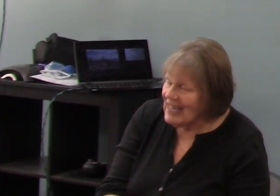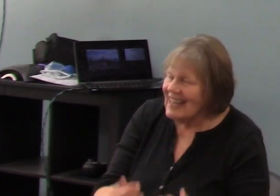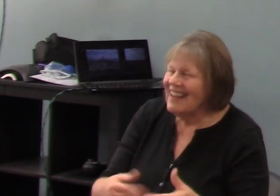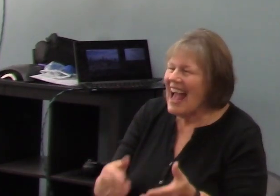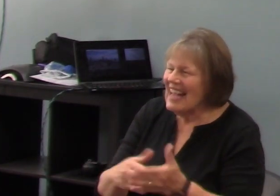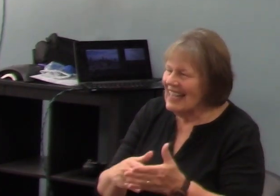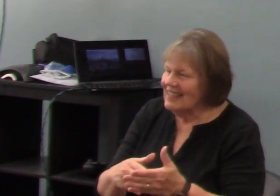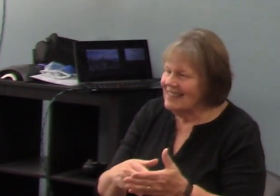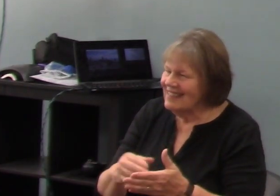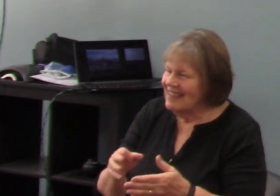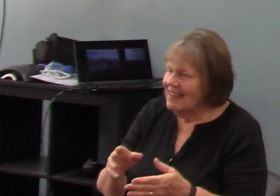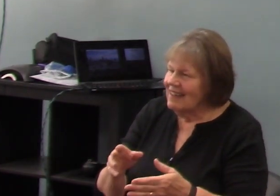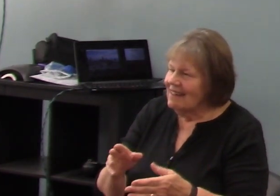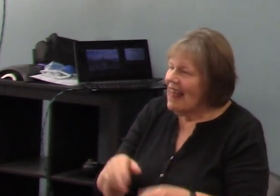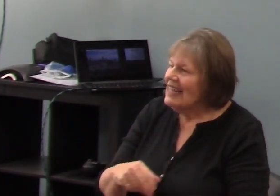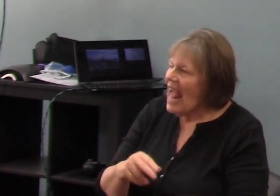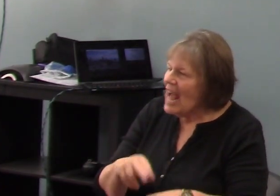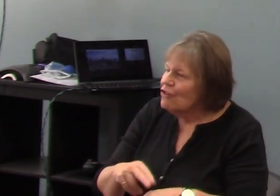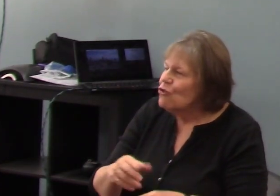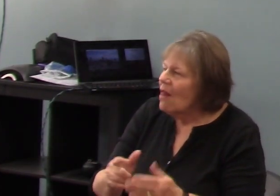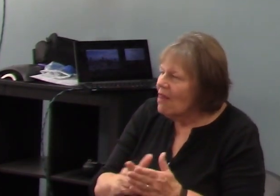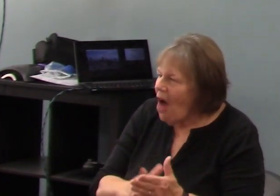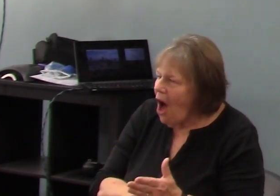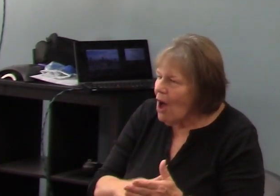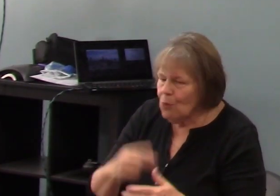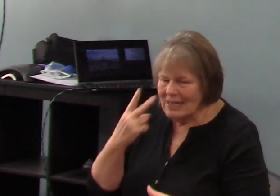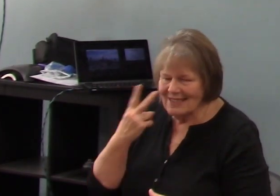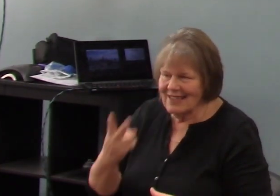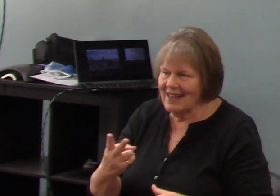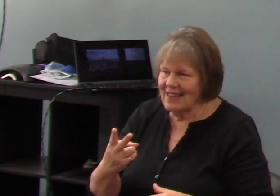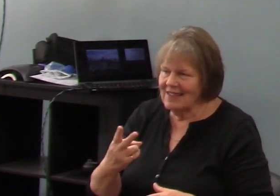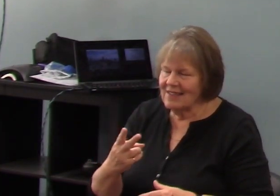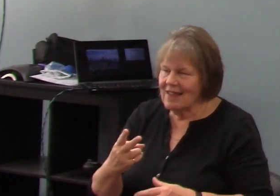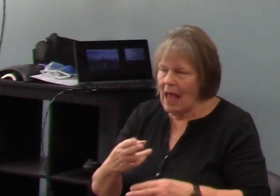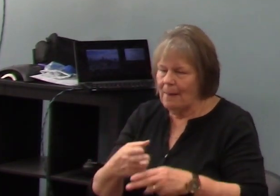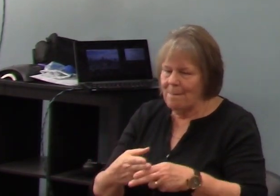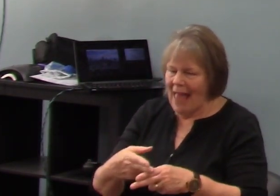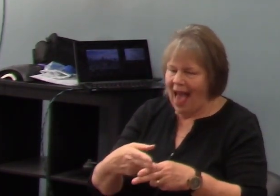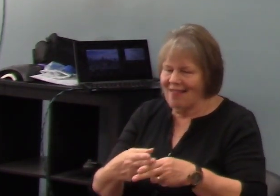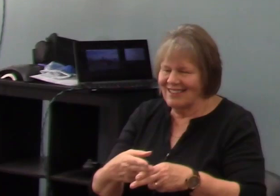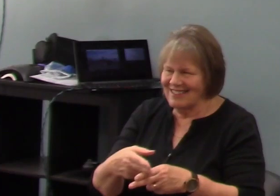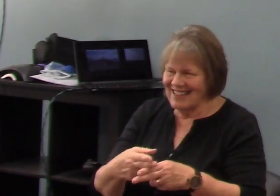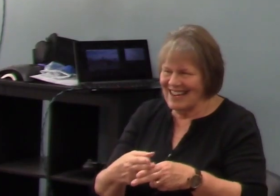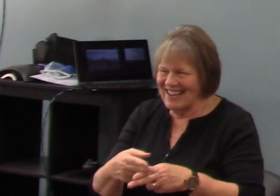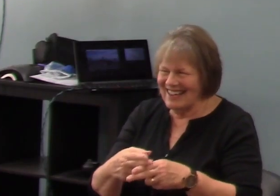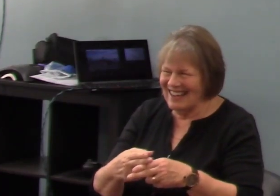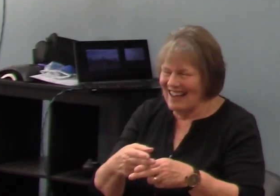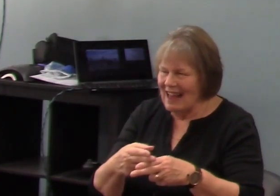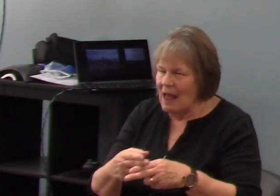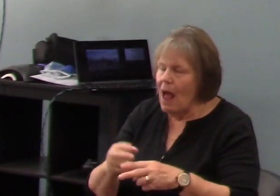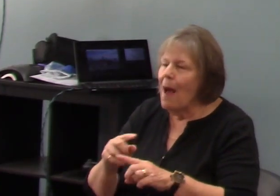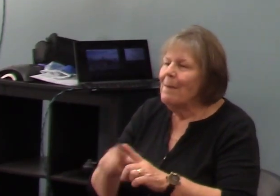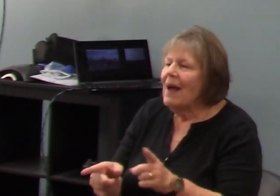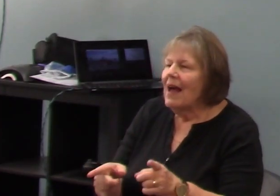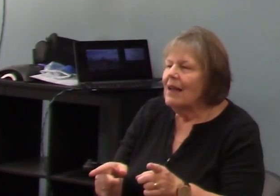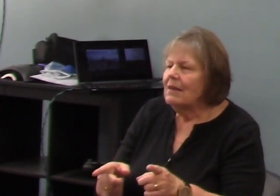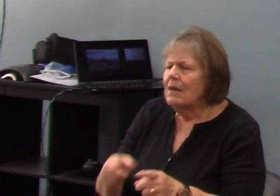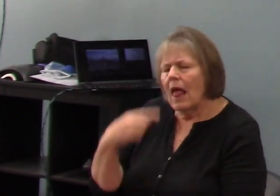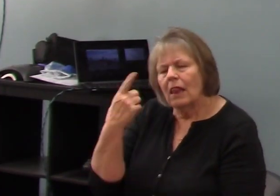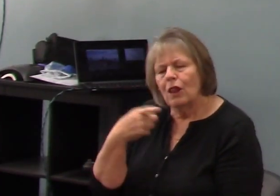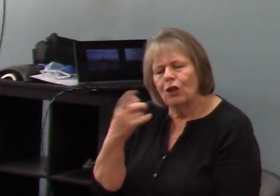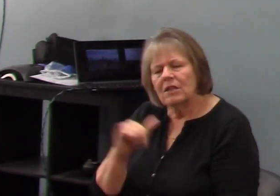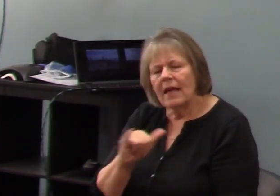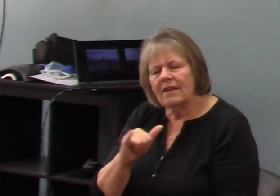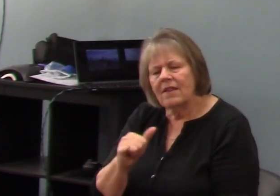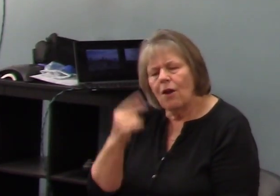like that. And That's the rest of the rocks. Yeah. Sure, we see this balancing act, but what we see is it seems to be there for a purpose.